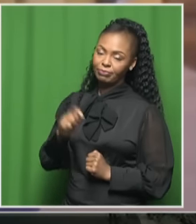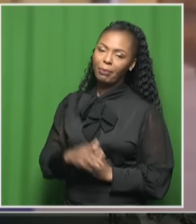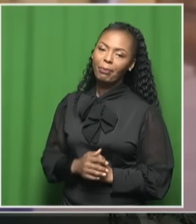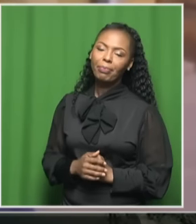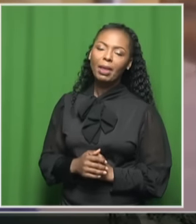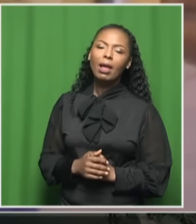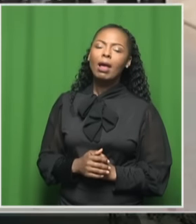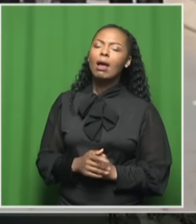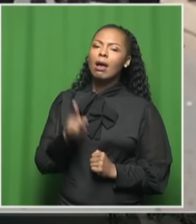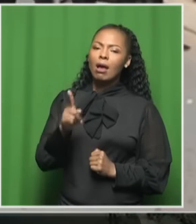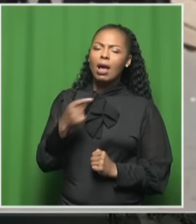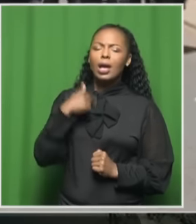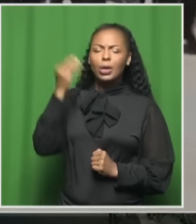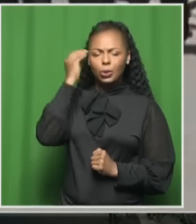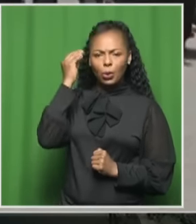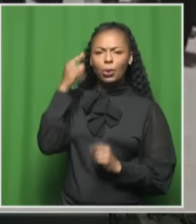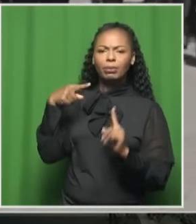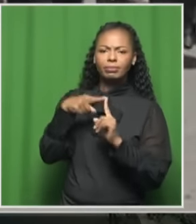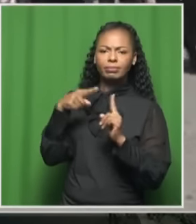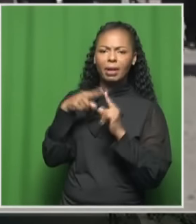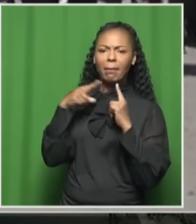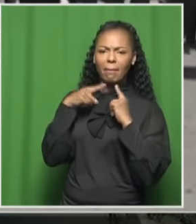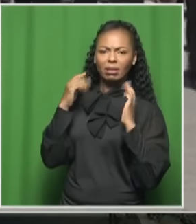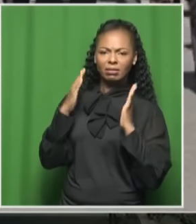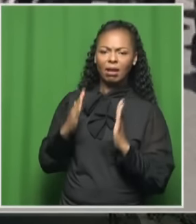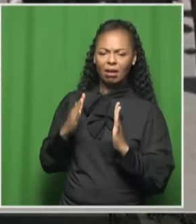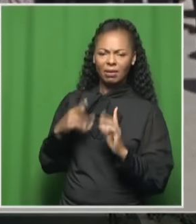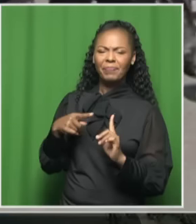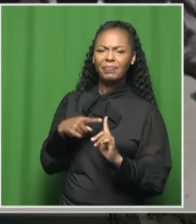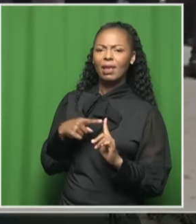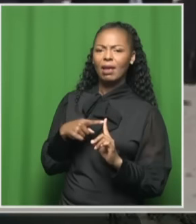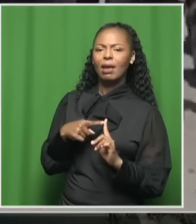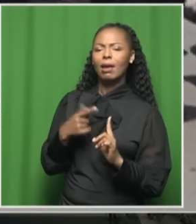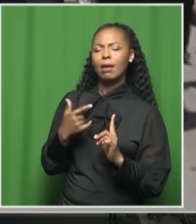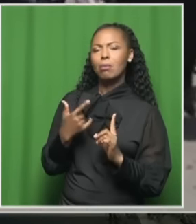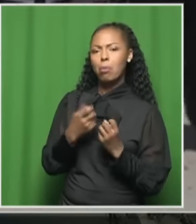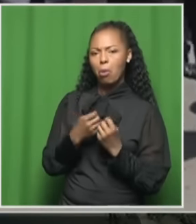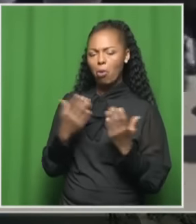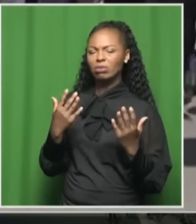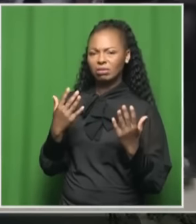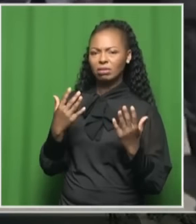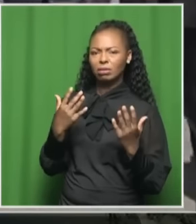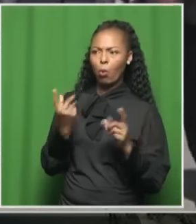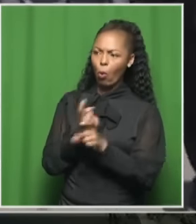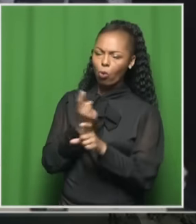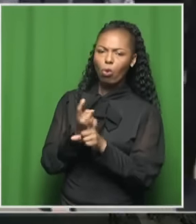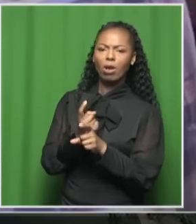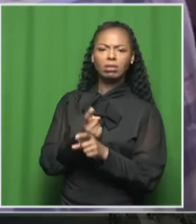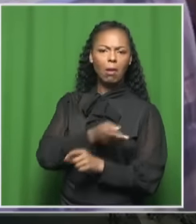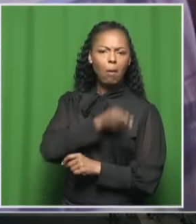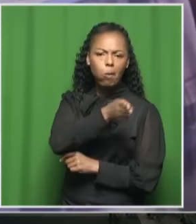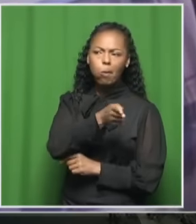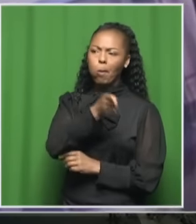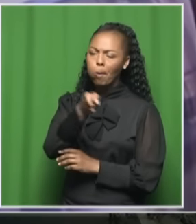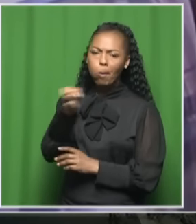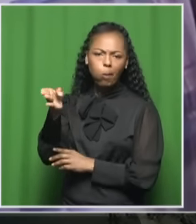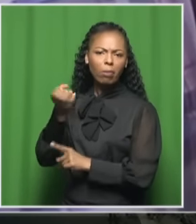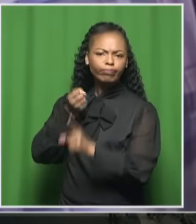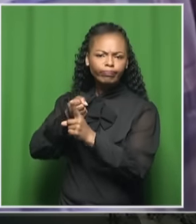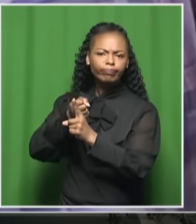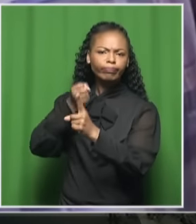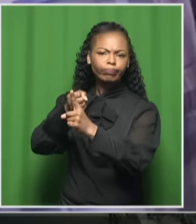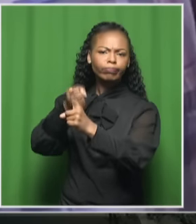that the pastor had stepped away from actually being, you know, actively